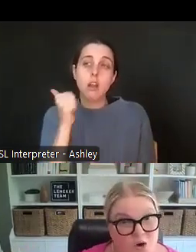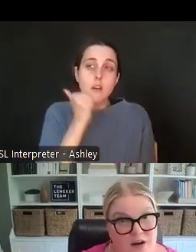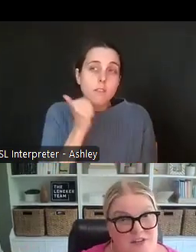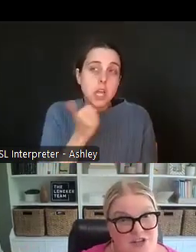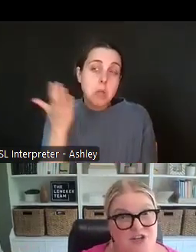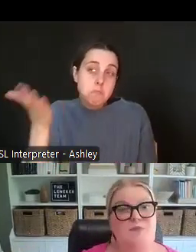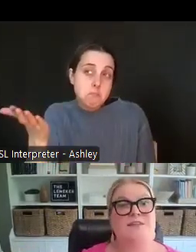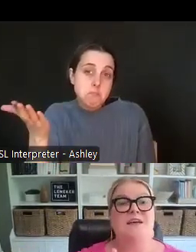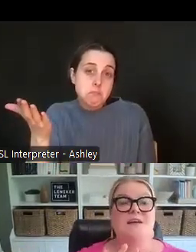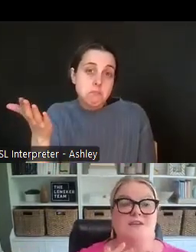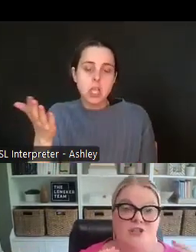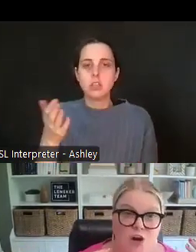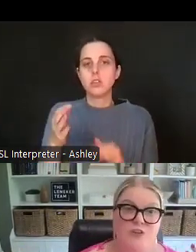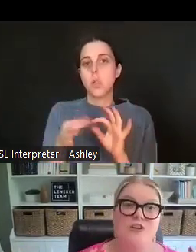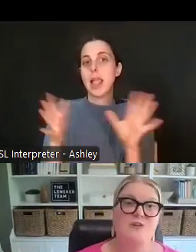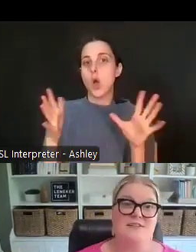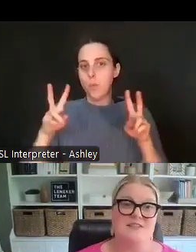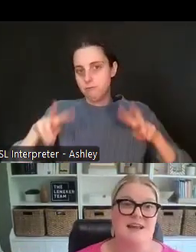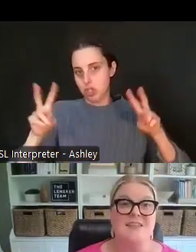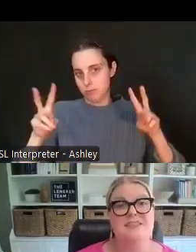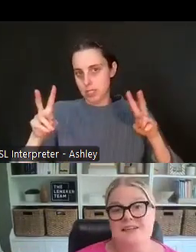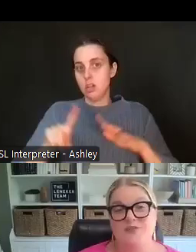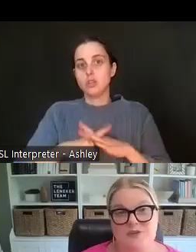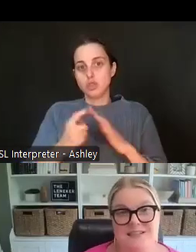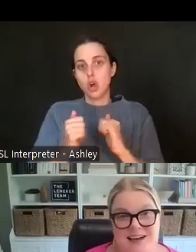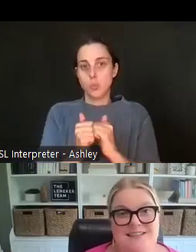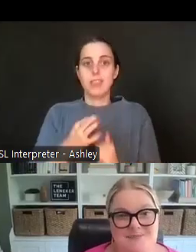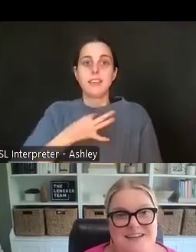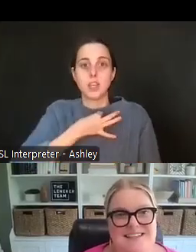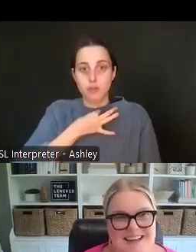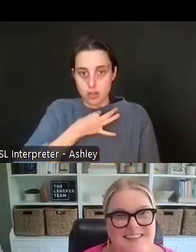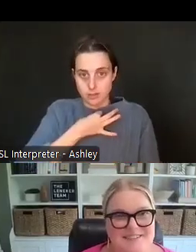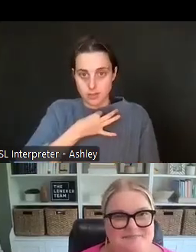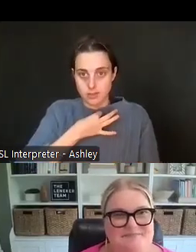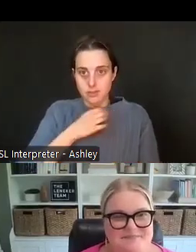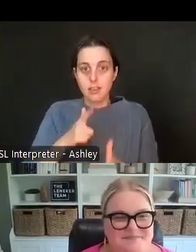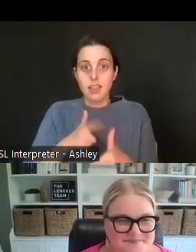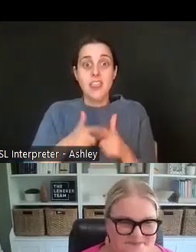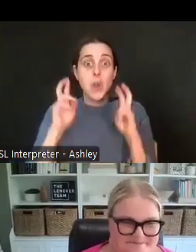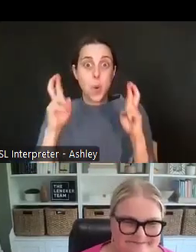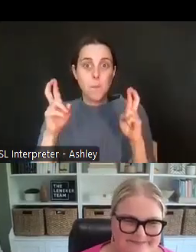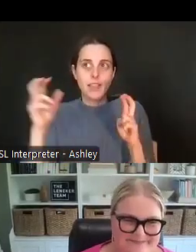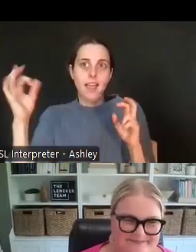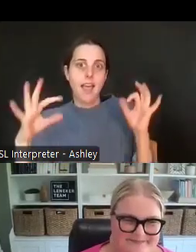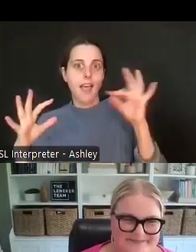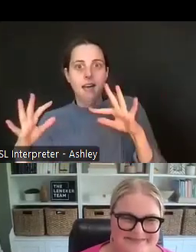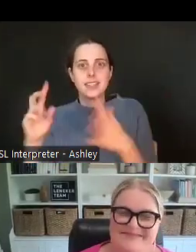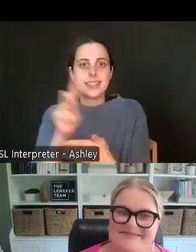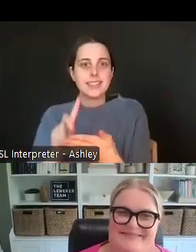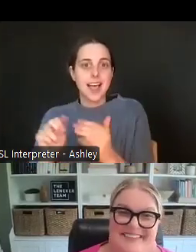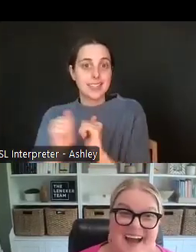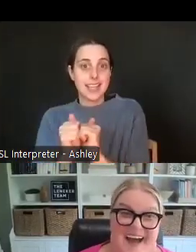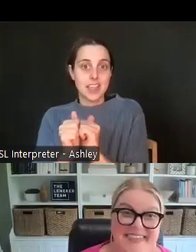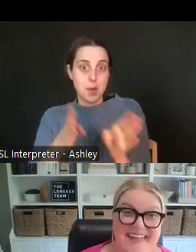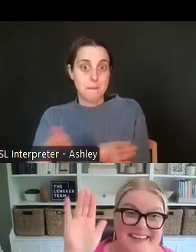let go of the judgment, start with curiosity, and then see if you can design something together. Oh, I love it. Thank you so much. Amy,